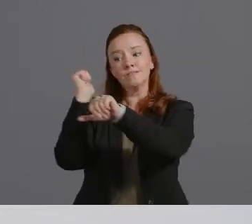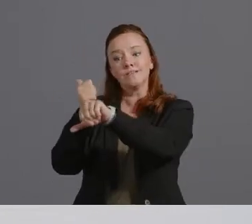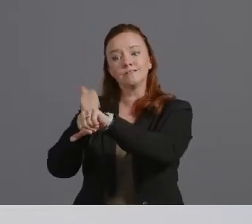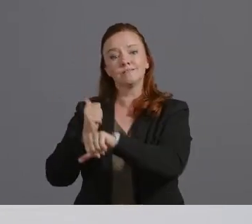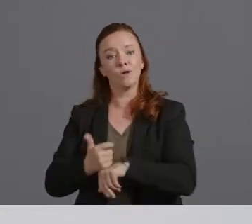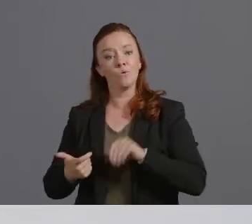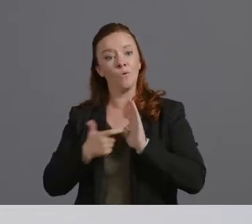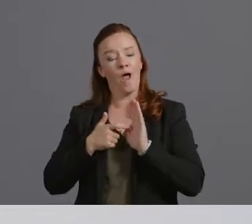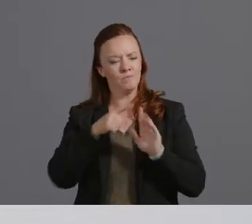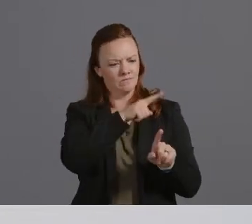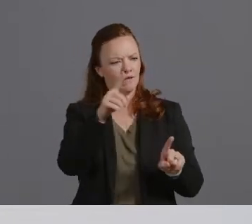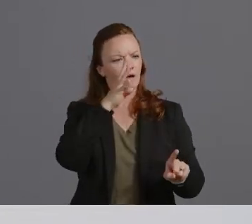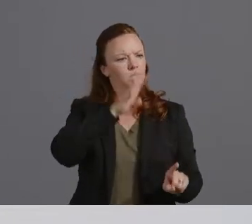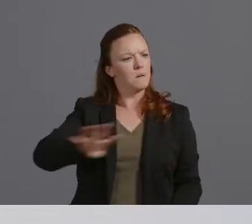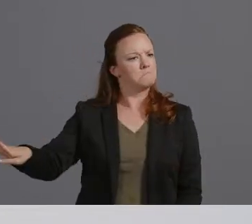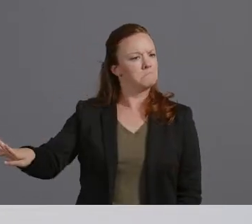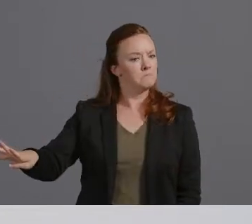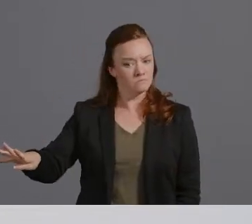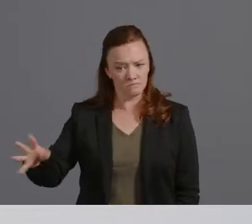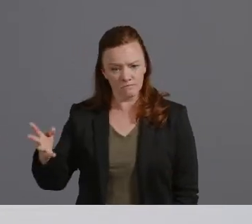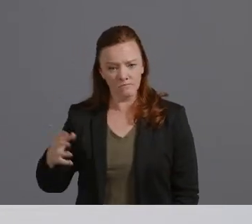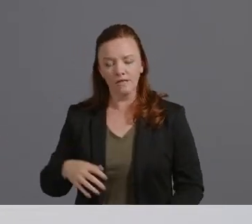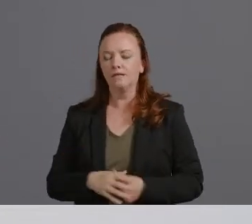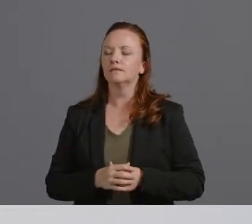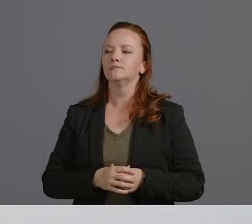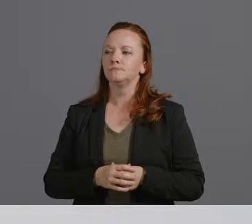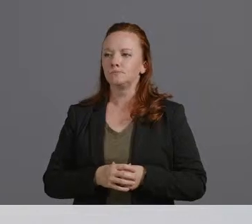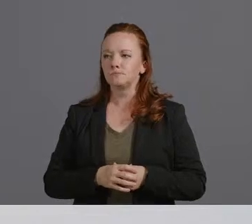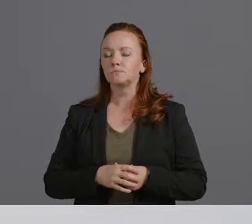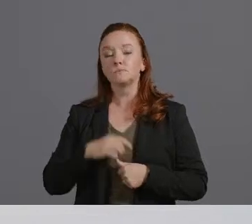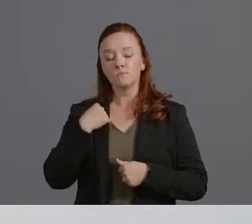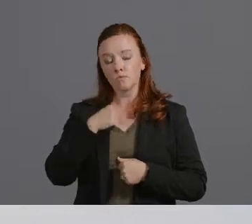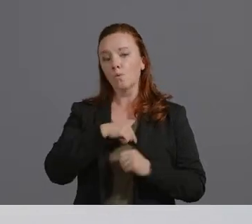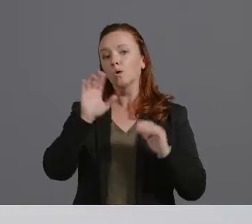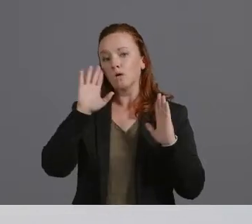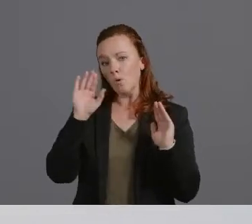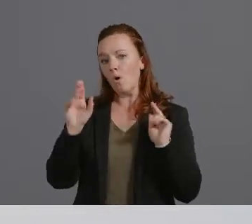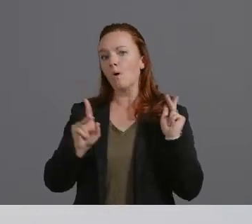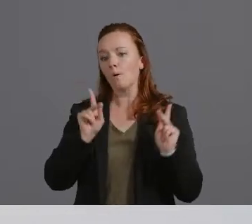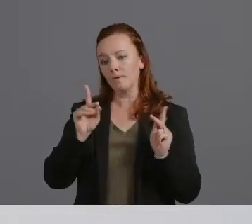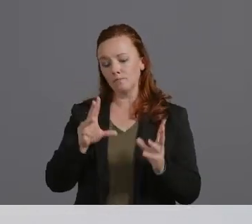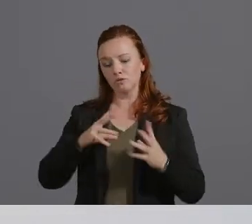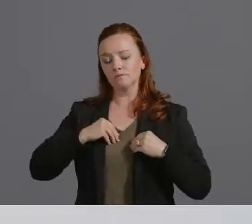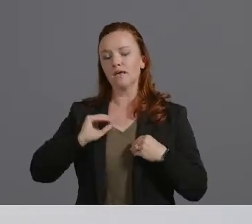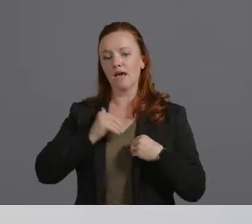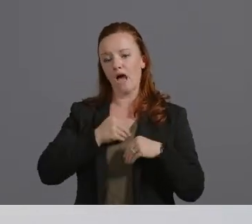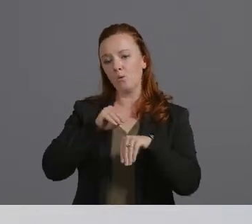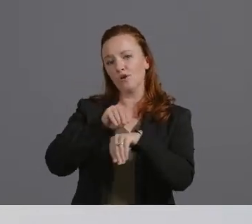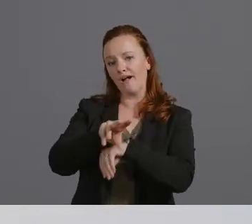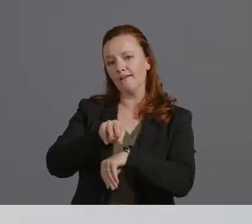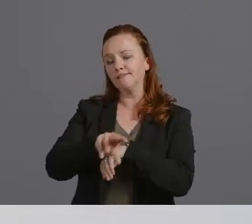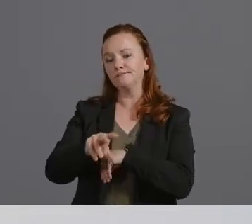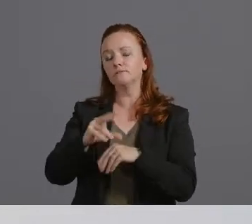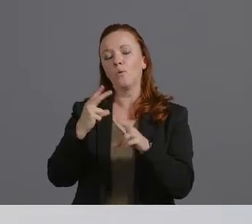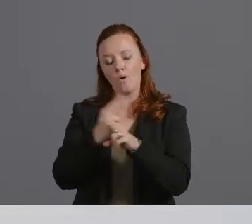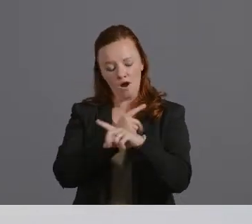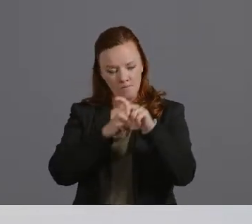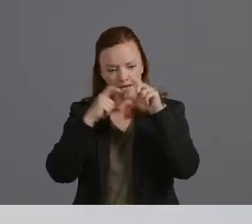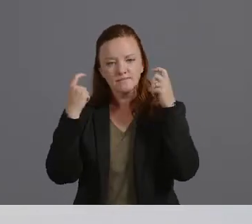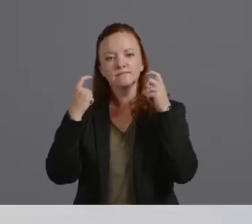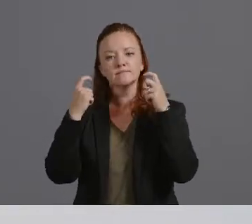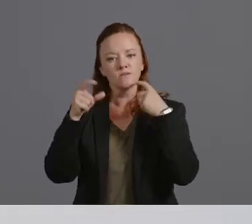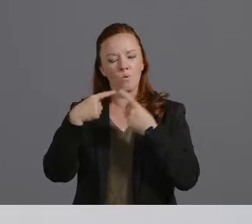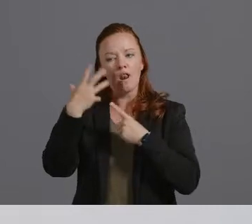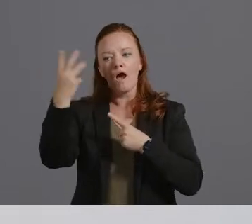saying. No? Well, and we hope that everyone takes our guidance and wears a mask whenever they are